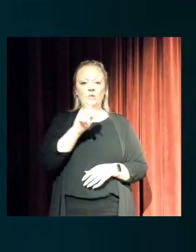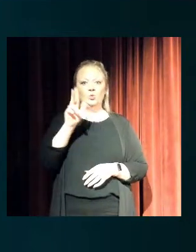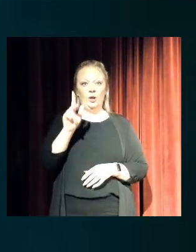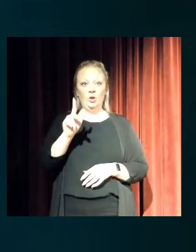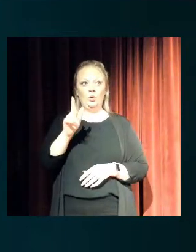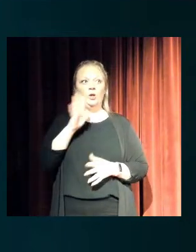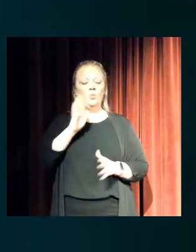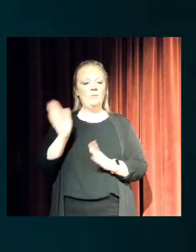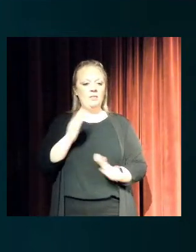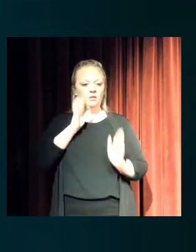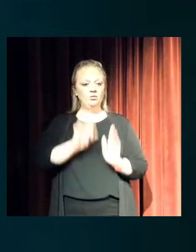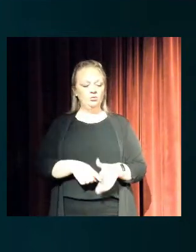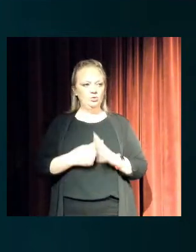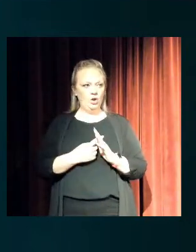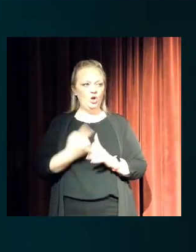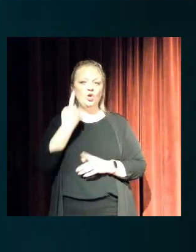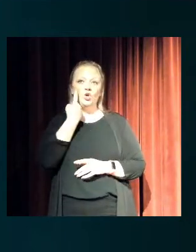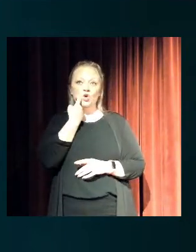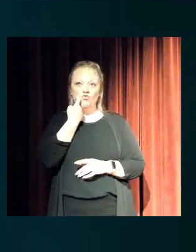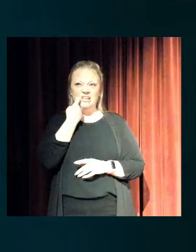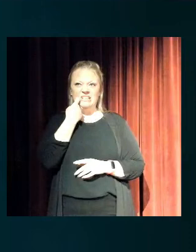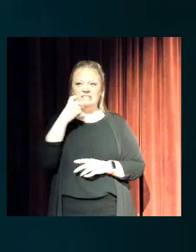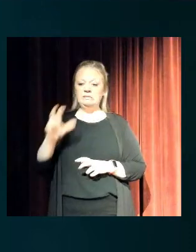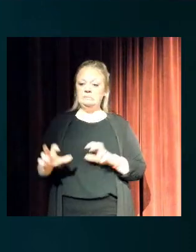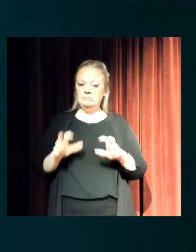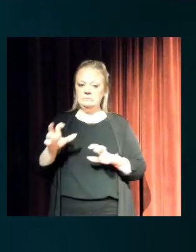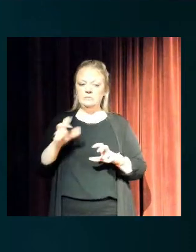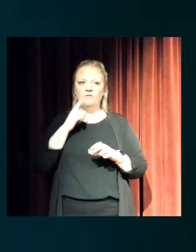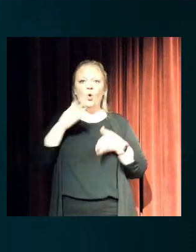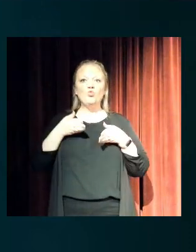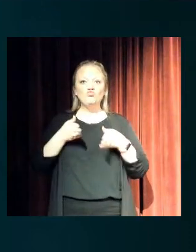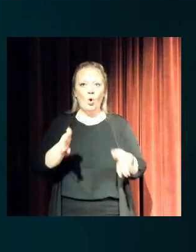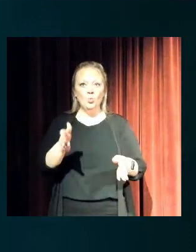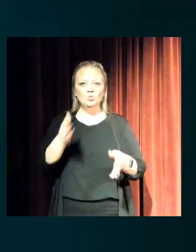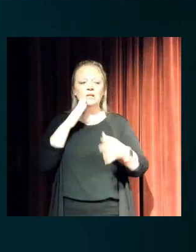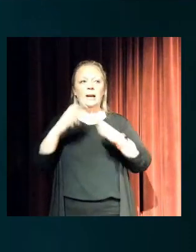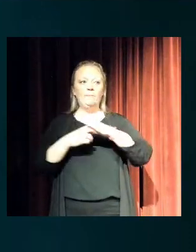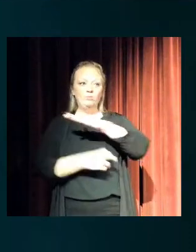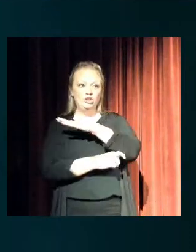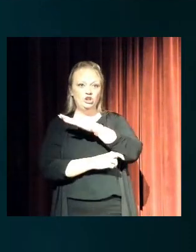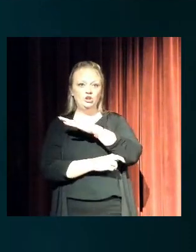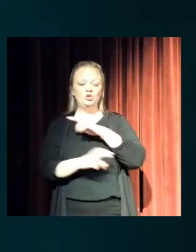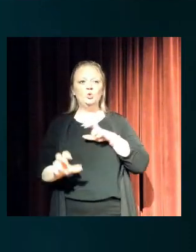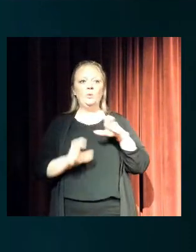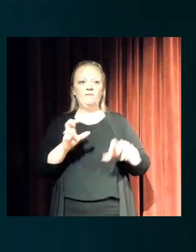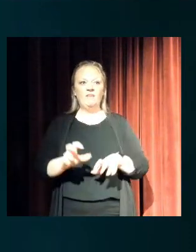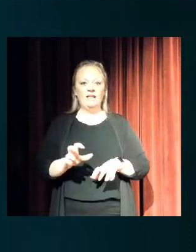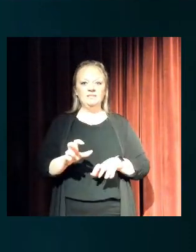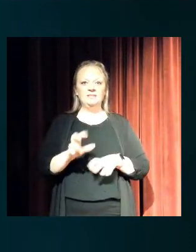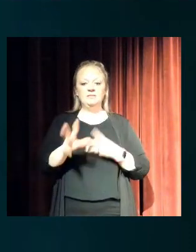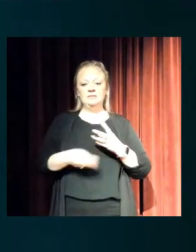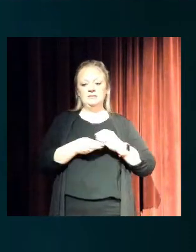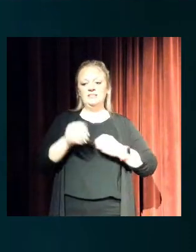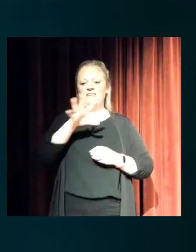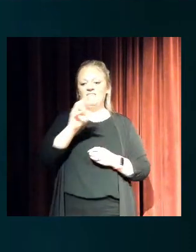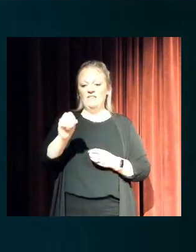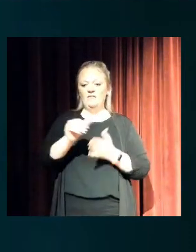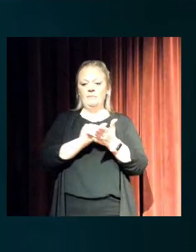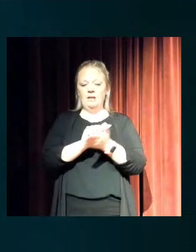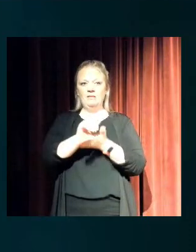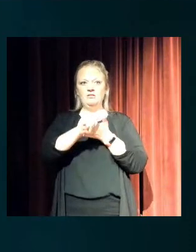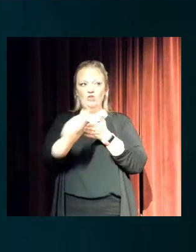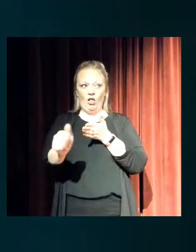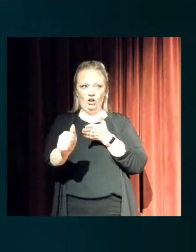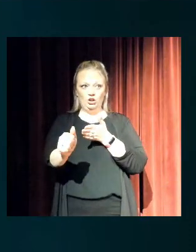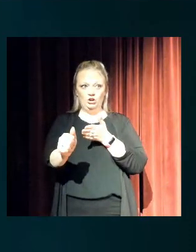plan to augment our recent significant investment in our roads and bridges by investing an additional $50 million.